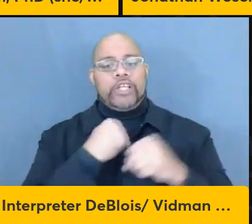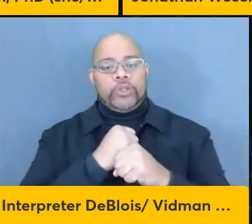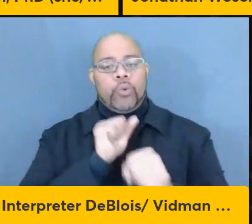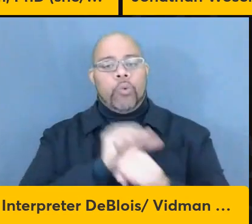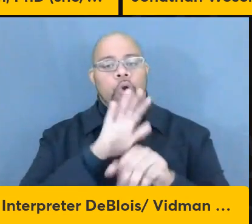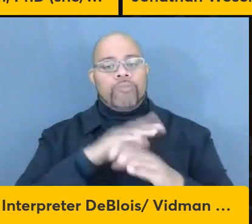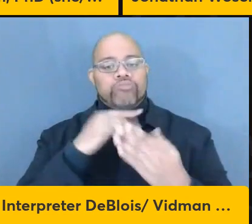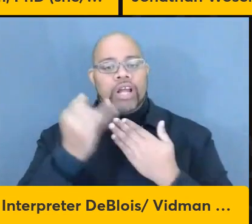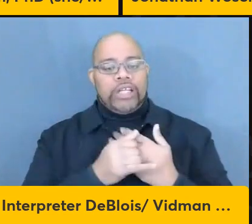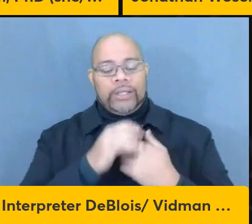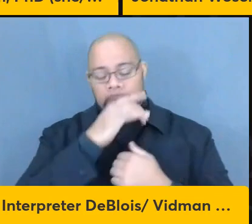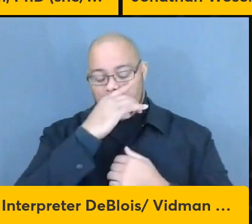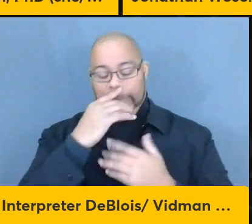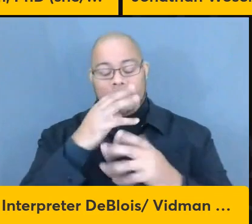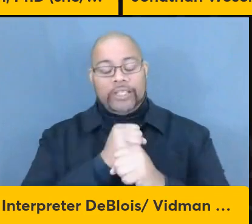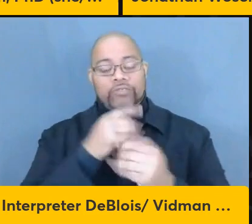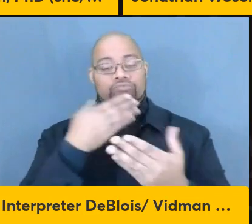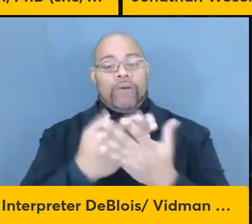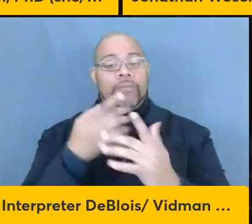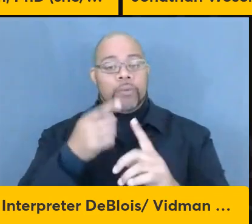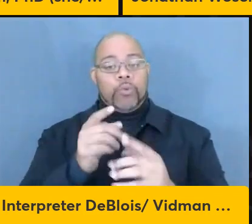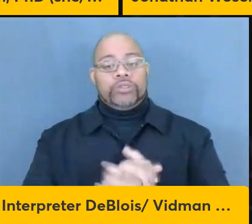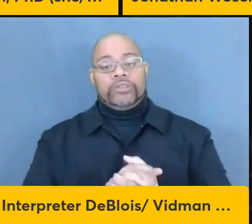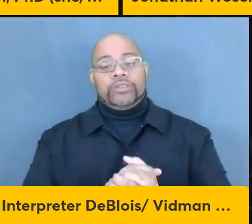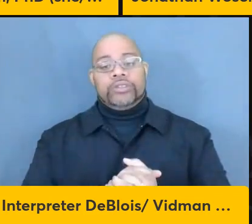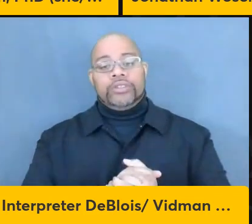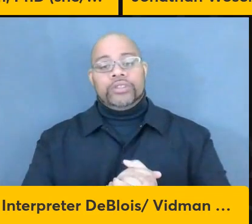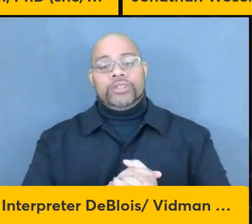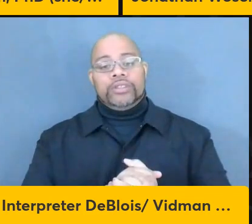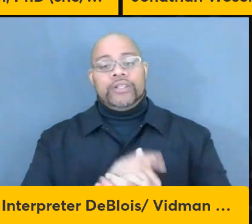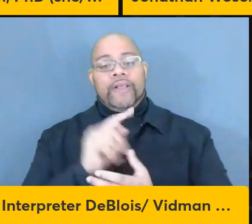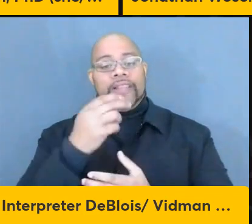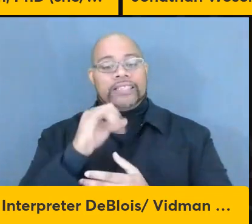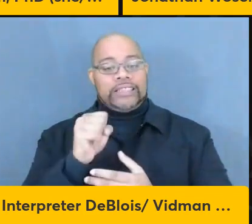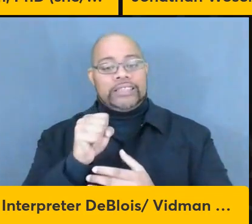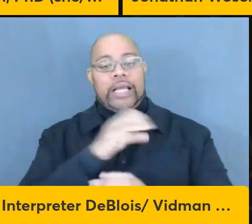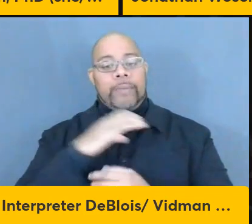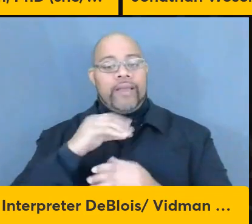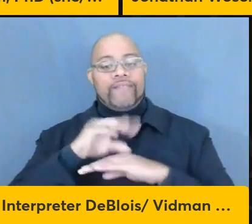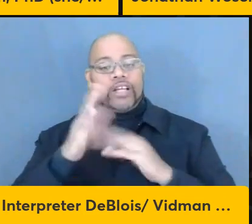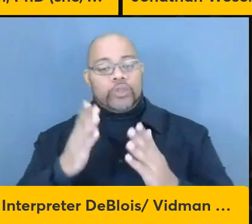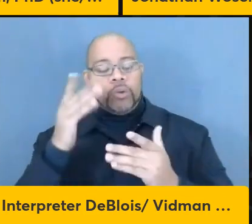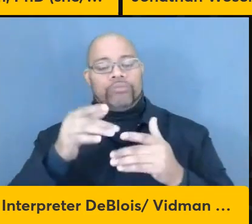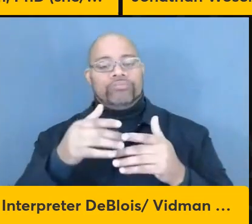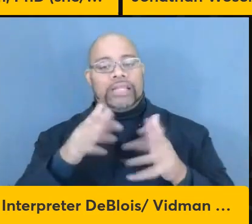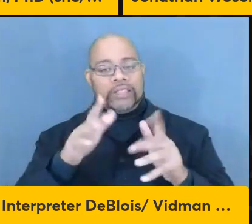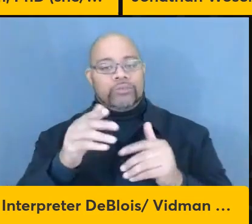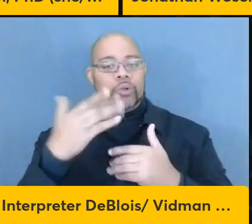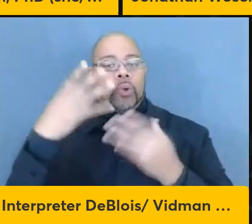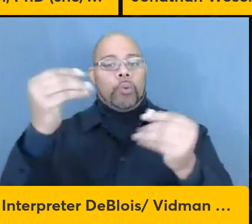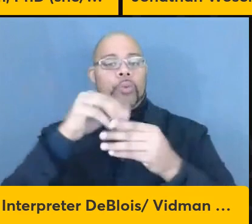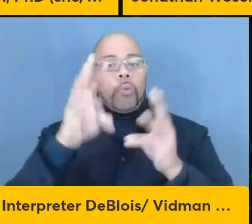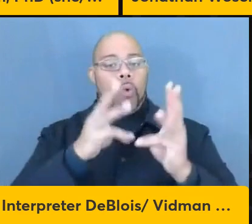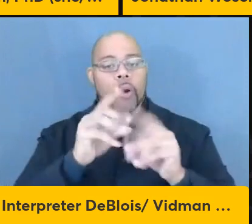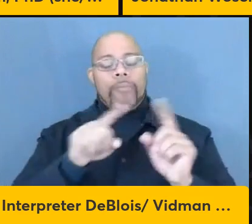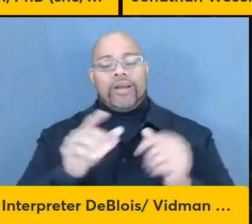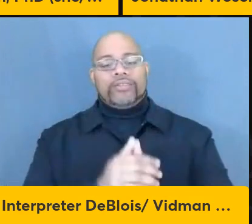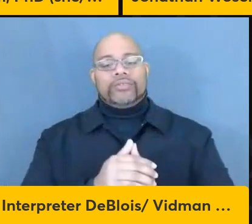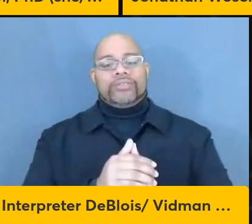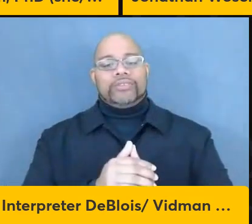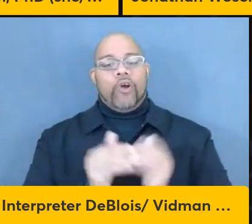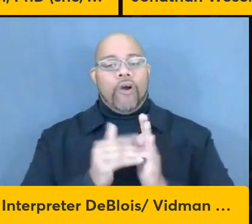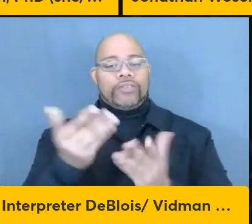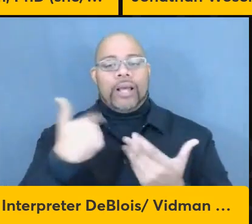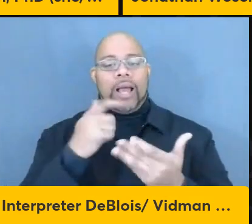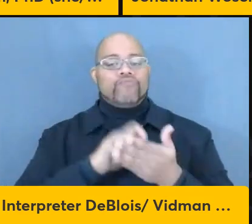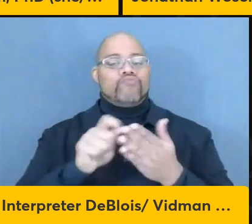on a project to get it to a point where your thesis committee and your advisor will sort of let you go out into the world. But oftentimes I may